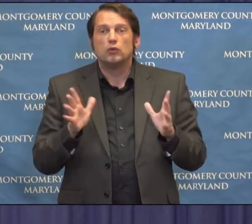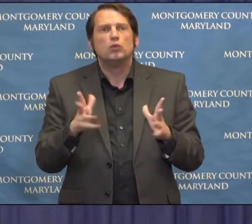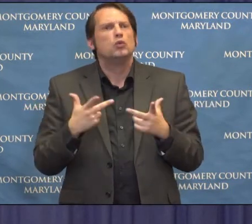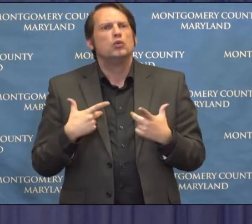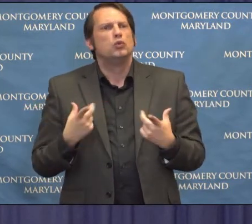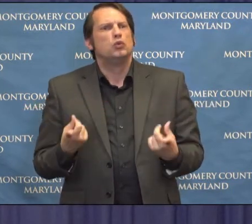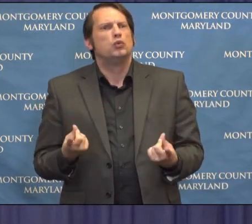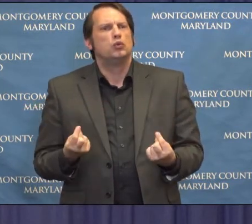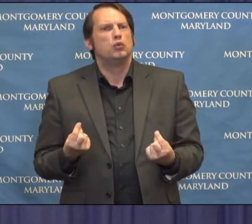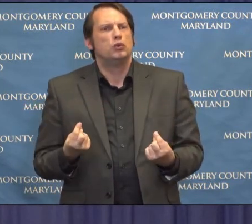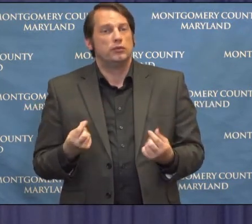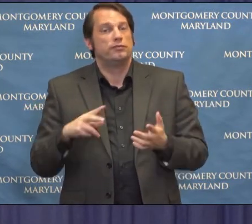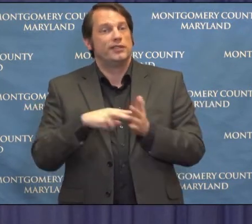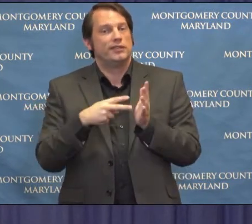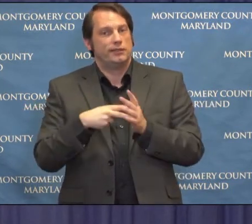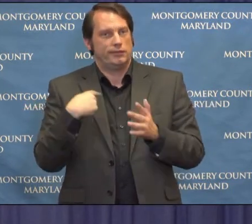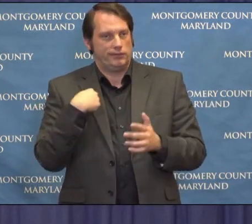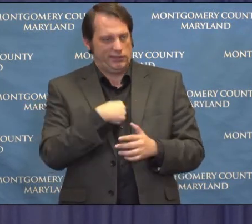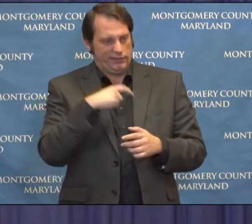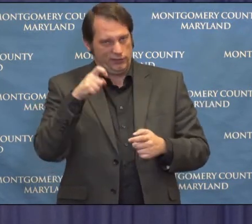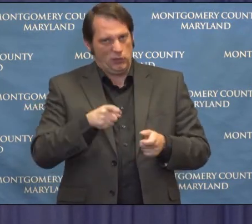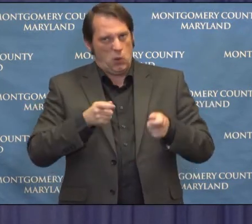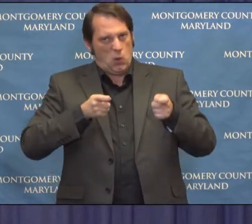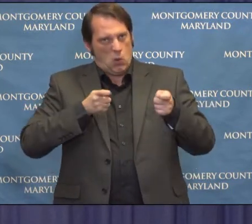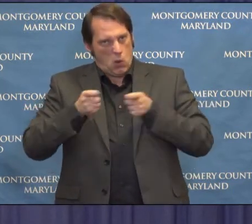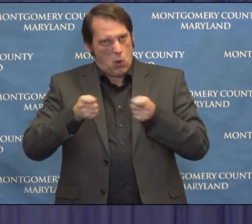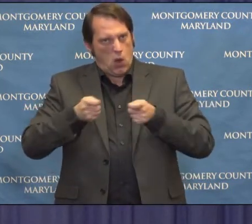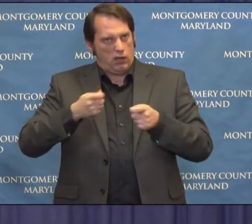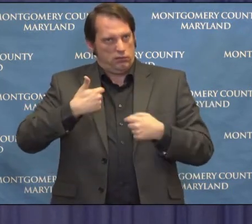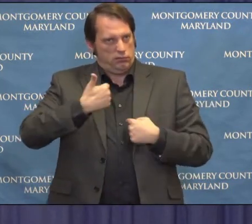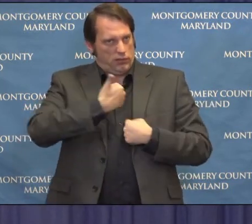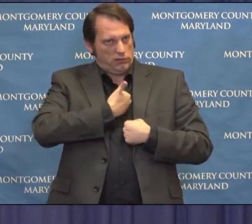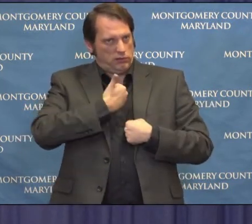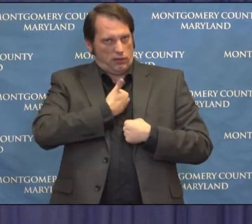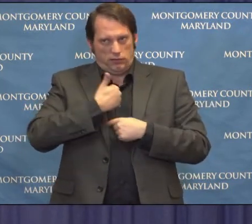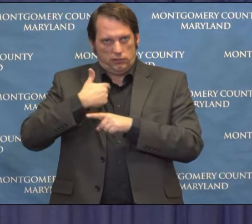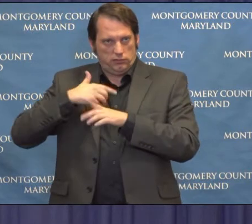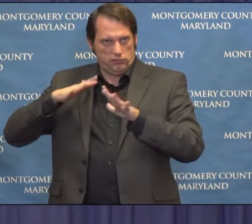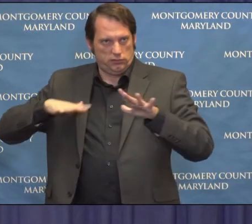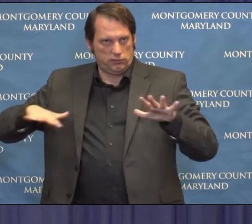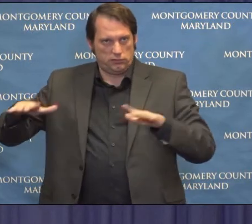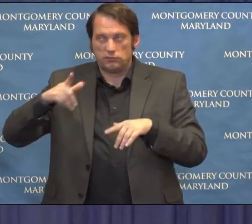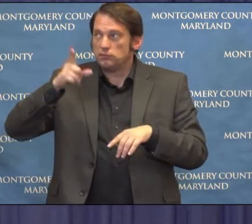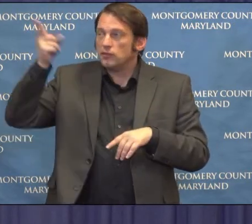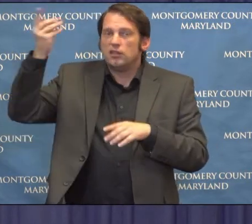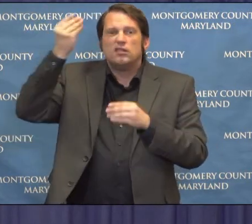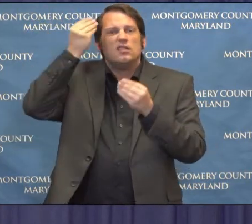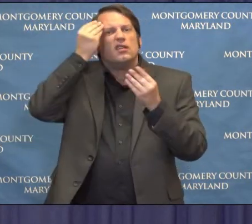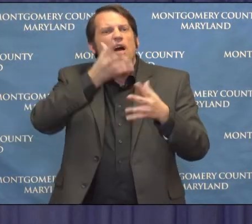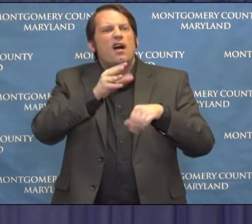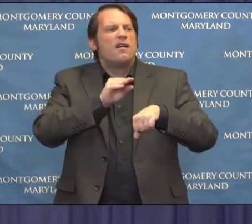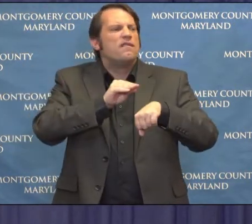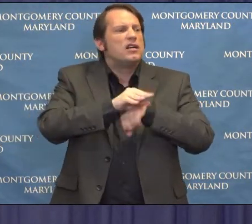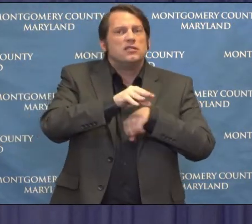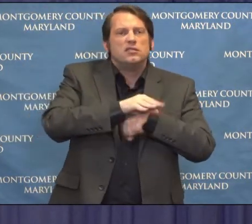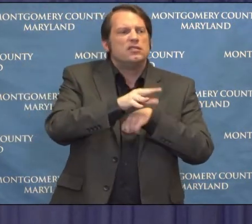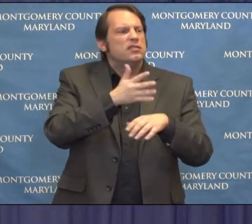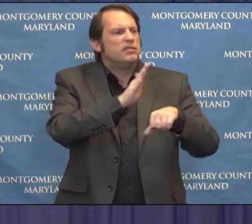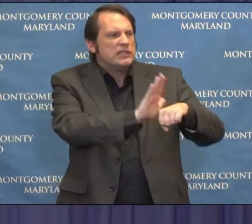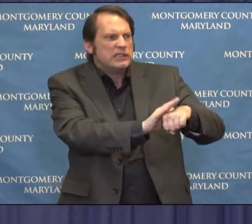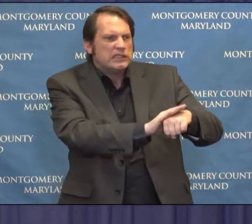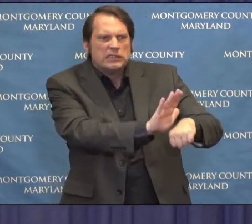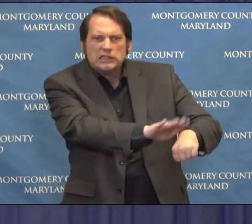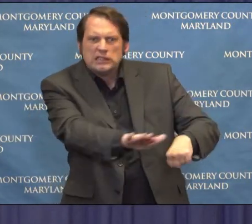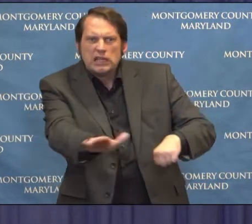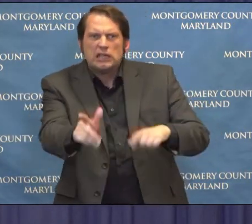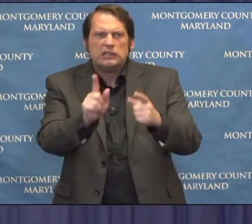We could listen to advice to social distance, or we could not listen to it. We could put masks on, or we could not